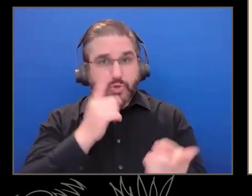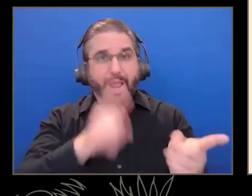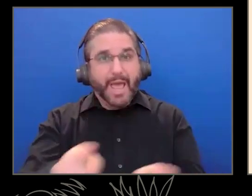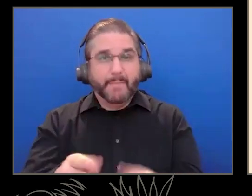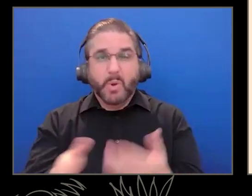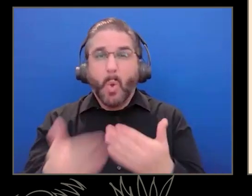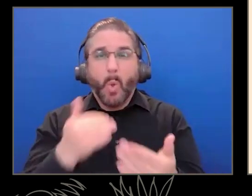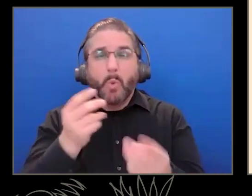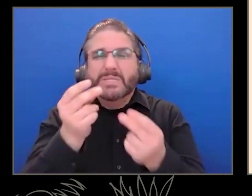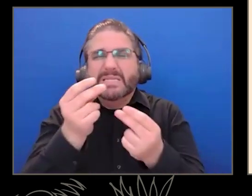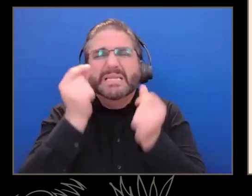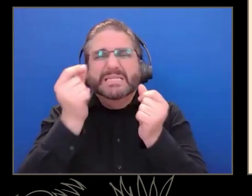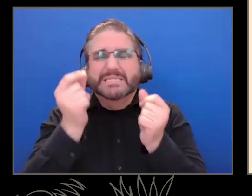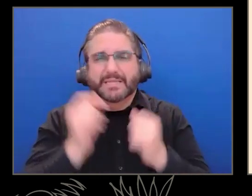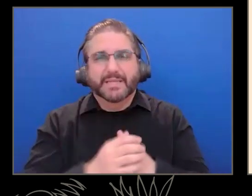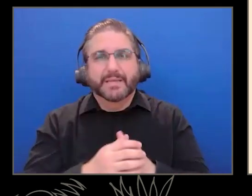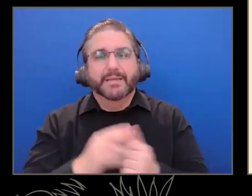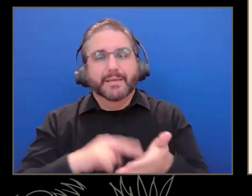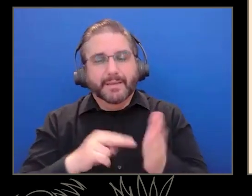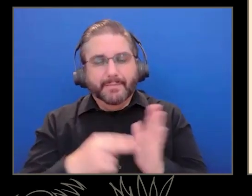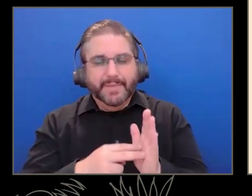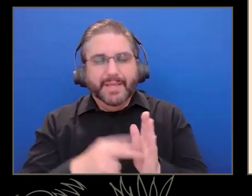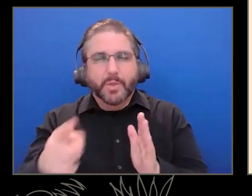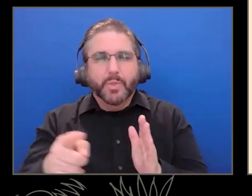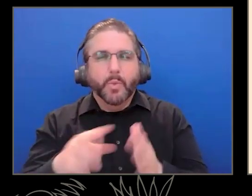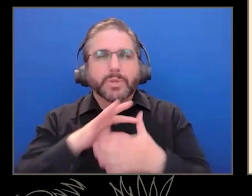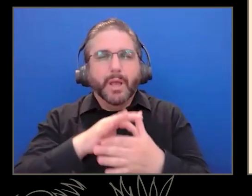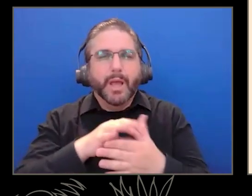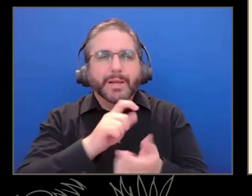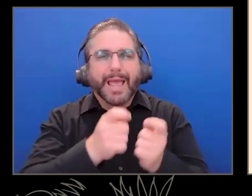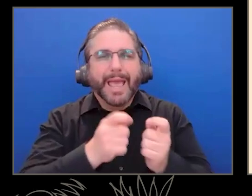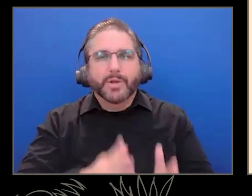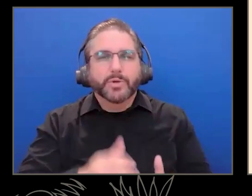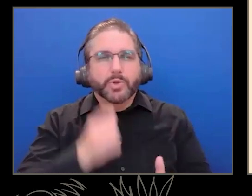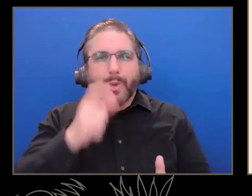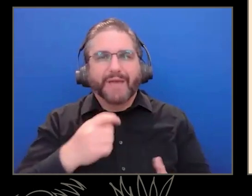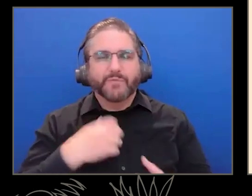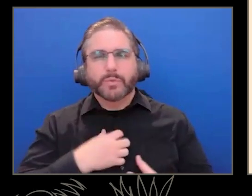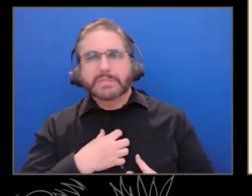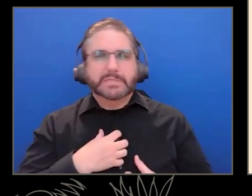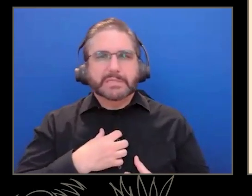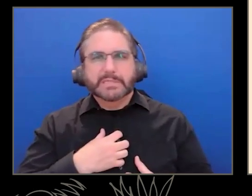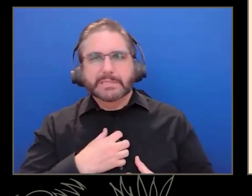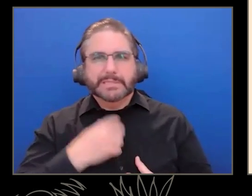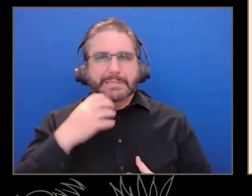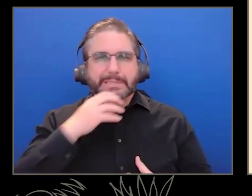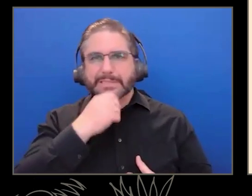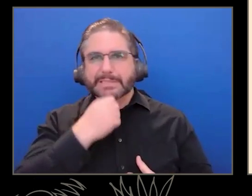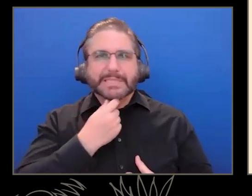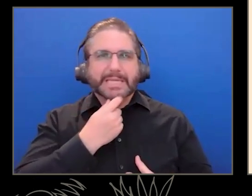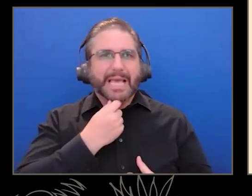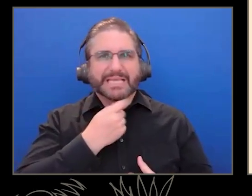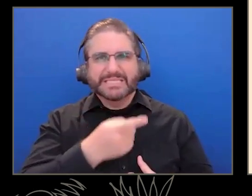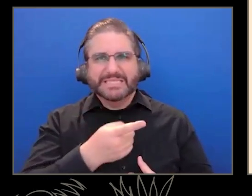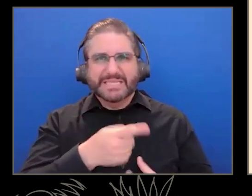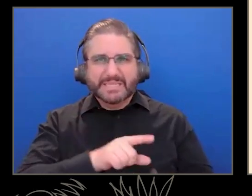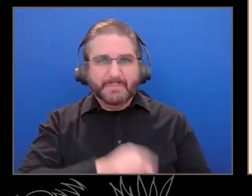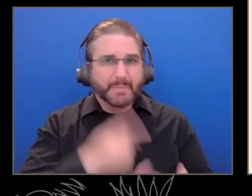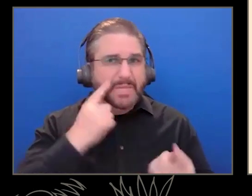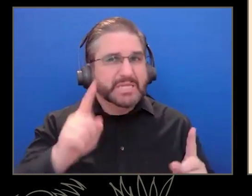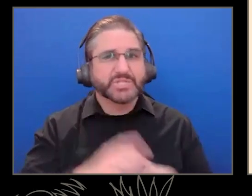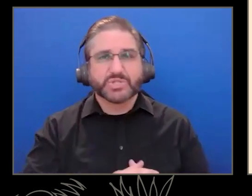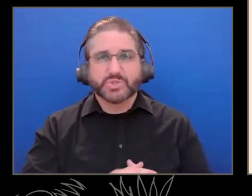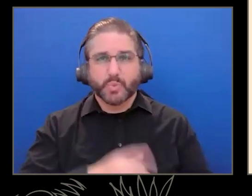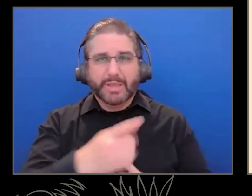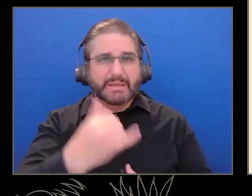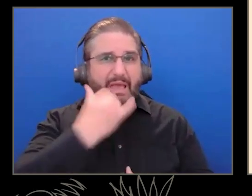your content editors don't need to second guess, is this published? Is there an error? All of those doubts that come with the